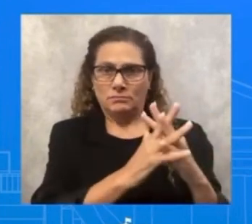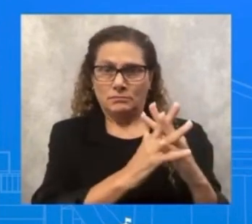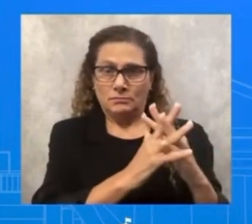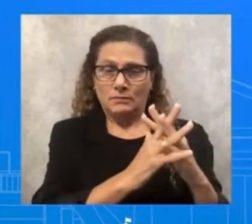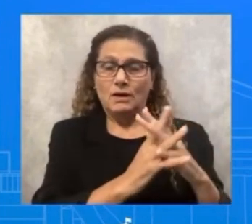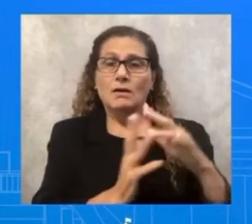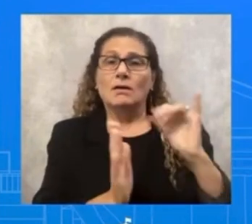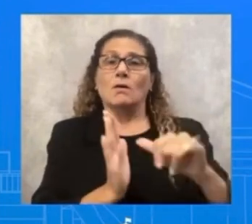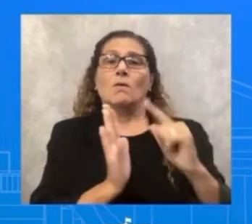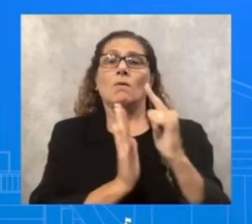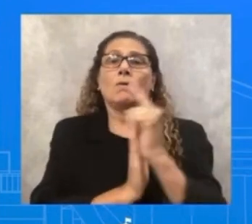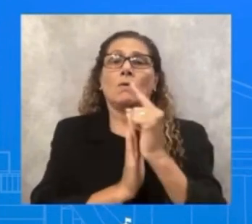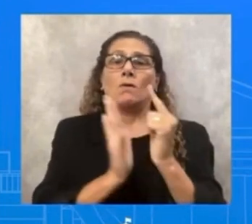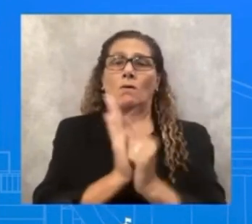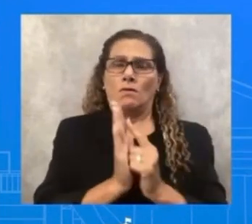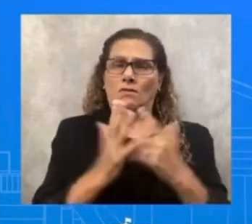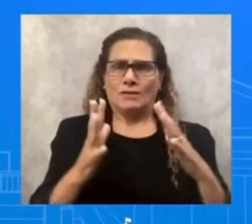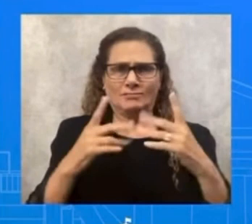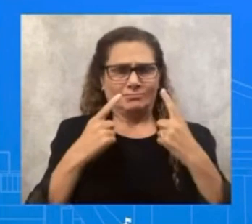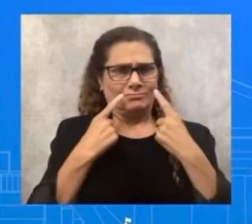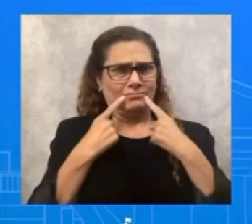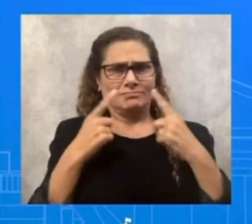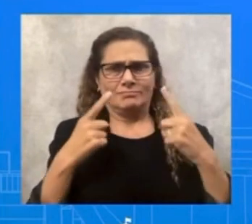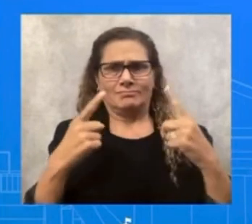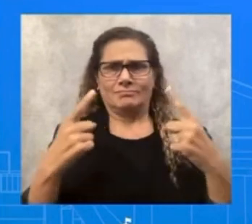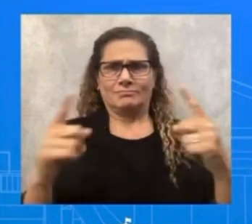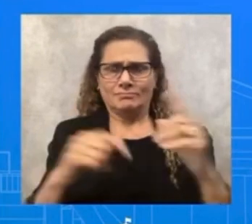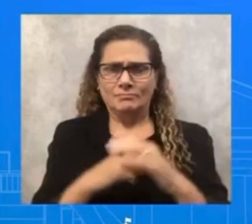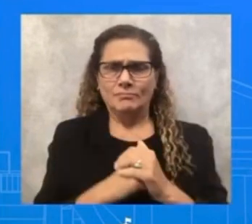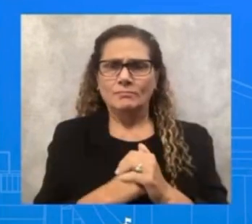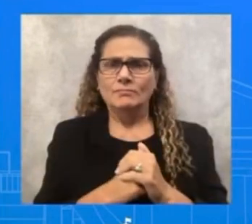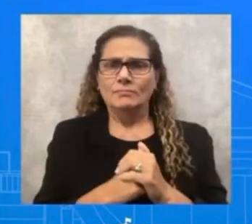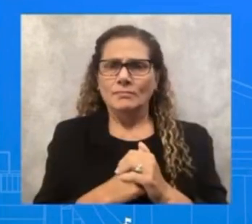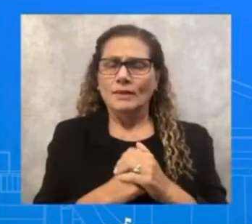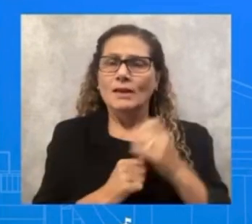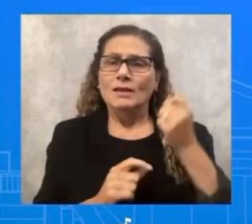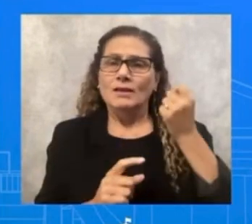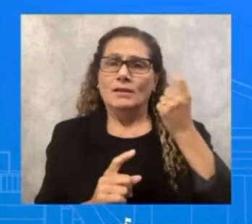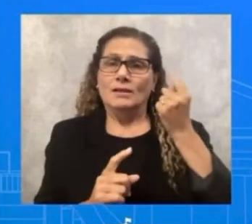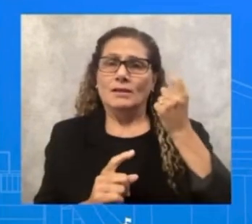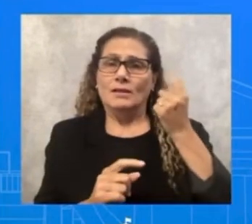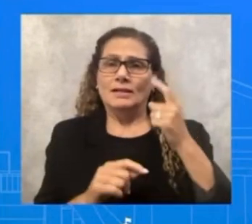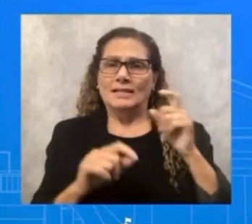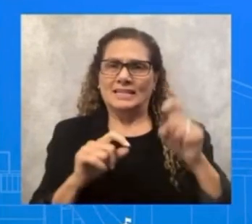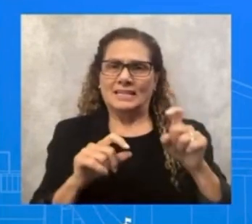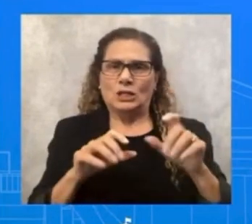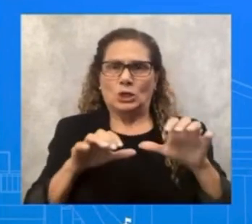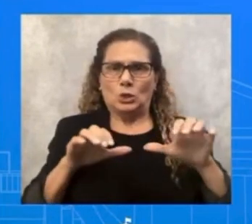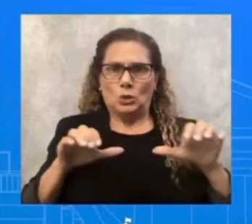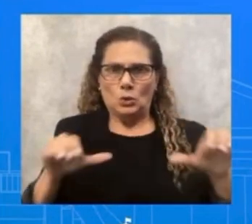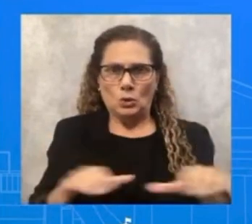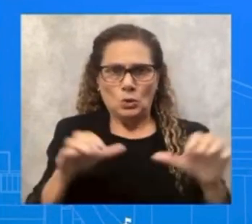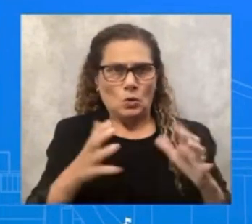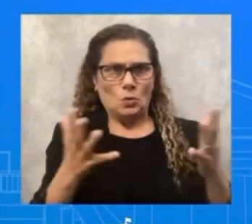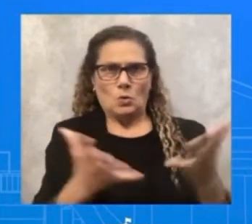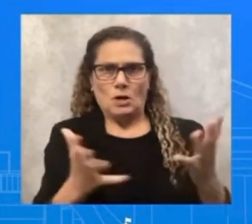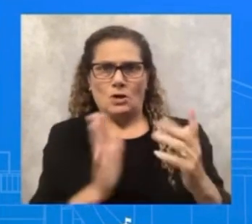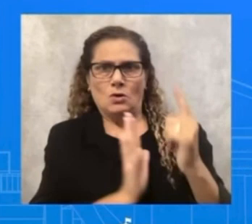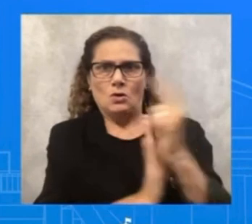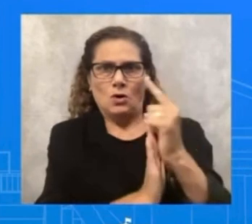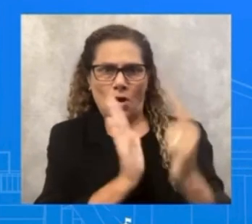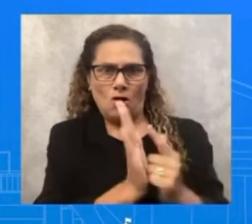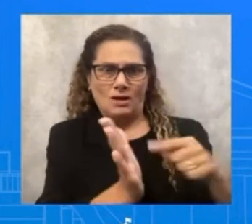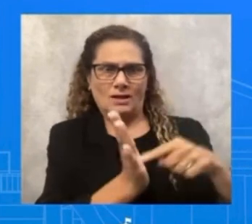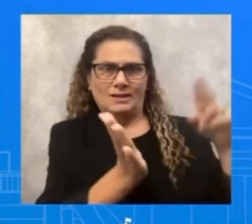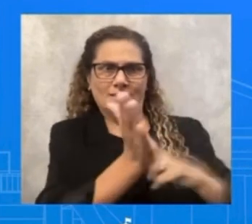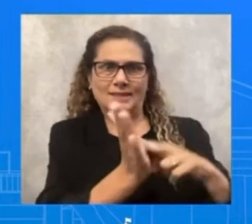it based on what the Congress passed, the law that was written. Now, he has disagreed a little bit with some of